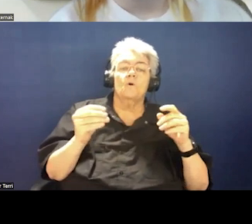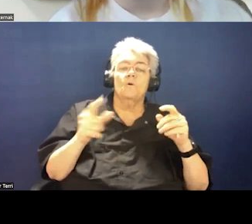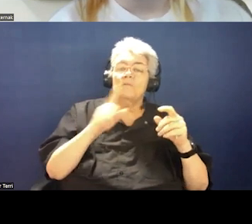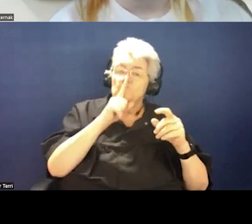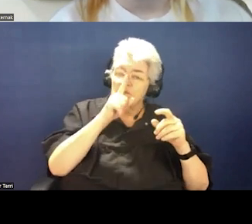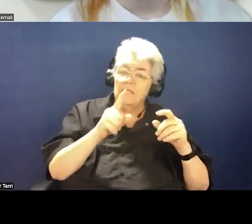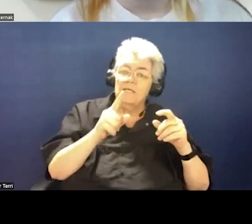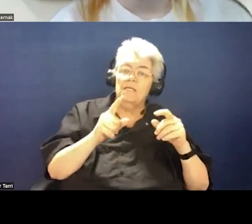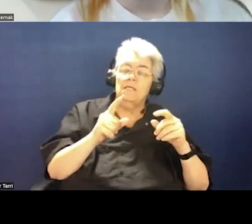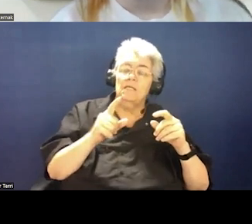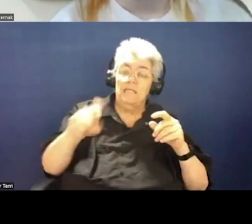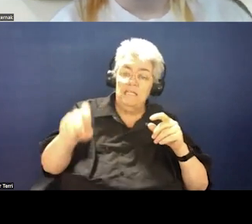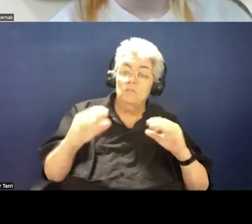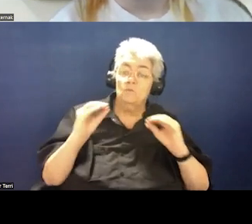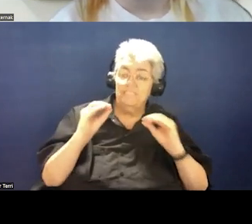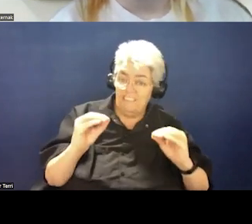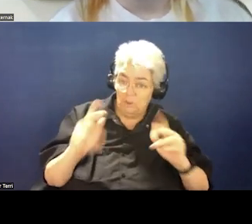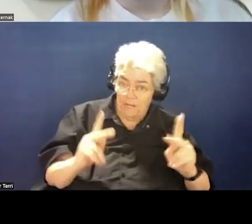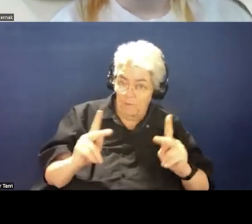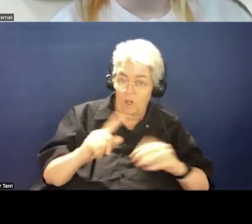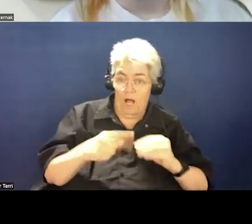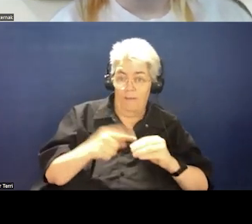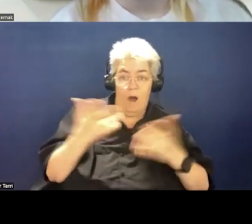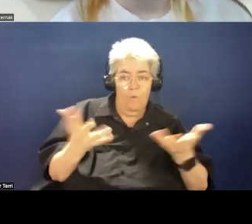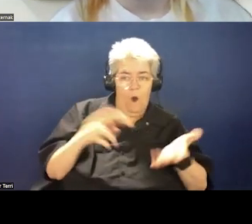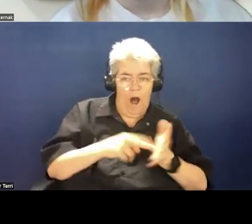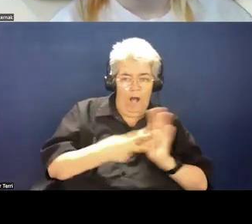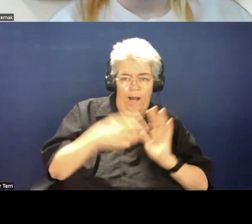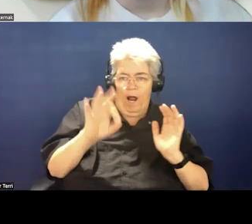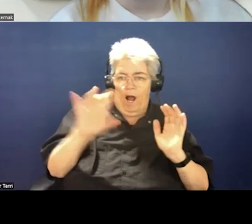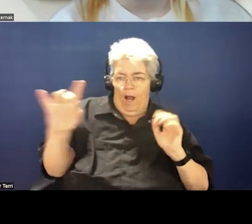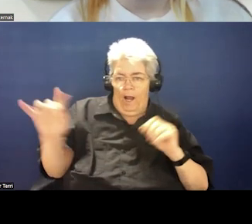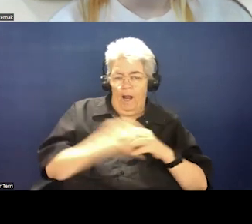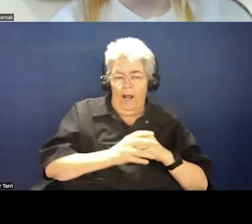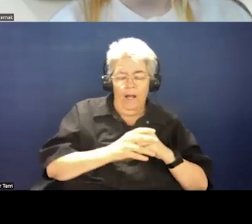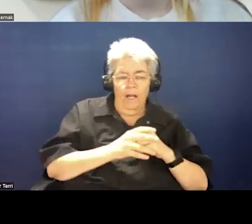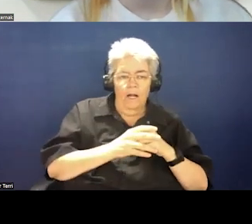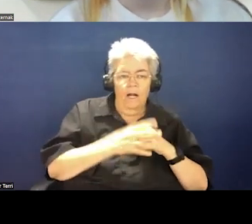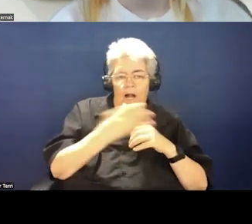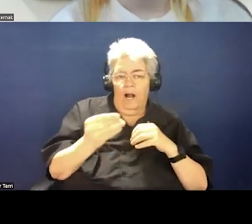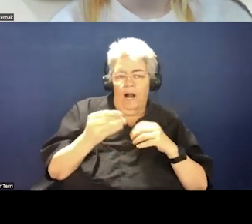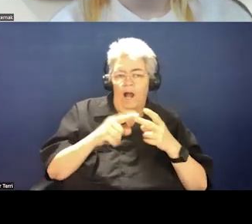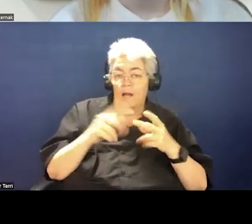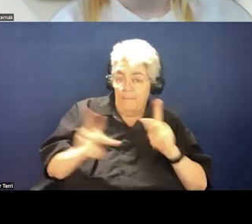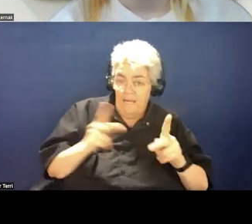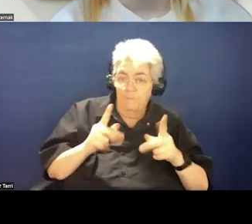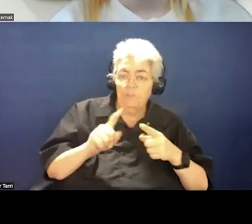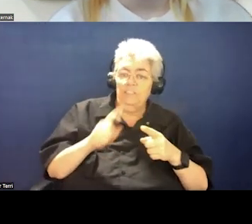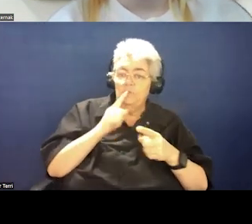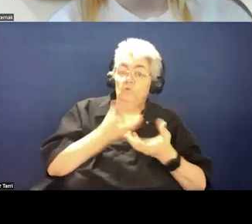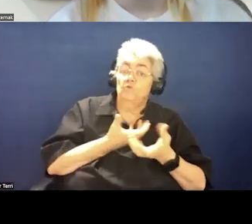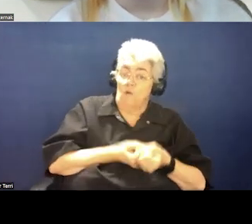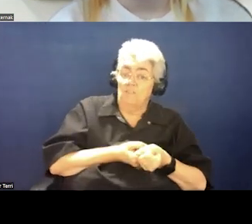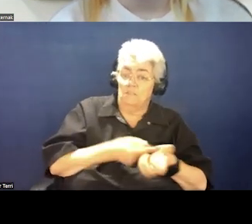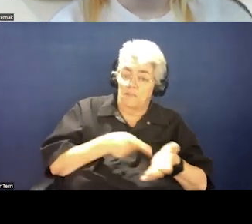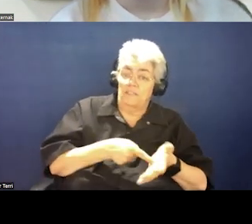a need to educate the public about what 988 offers. Again, people need to trust the system that they